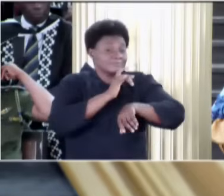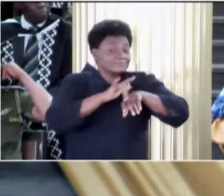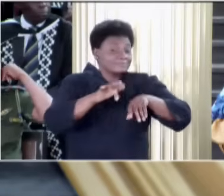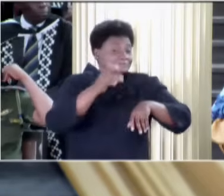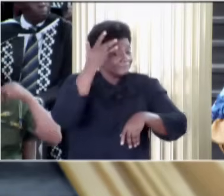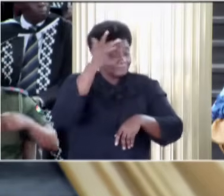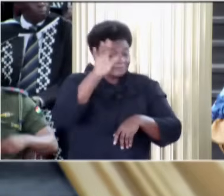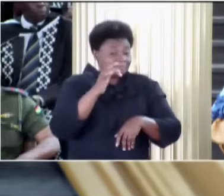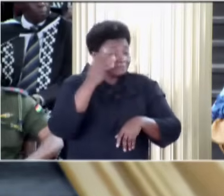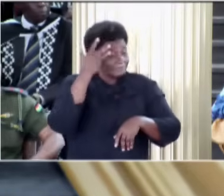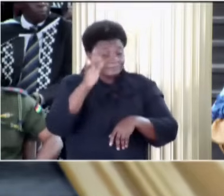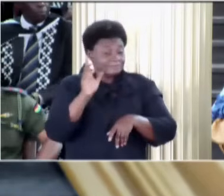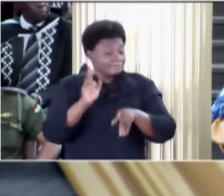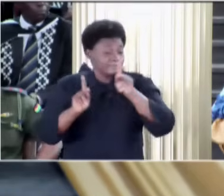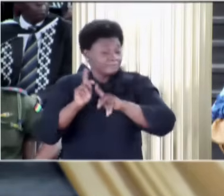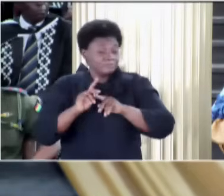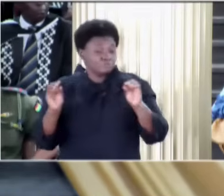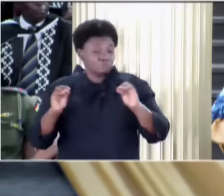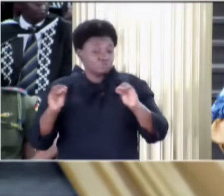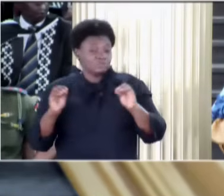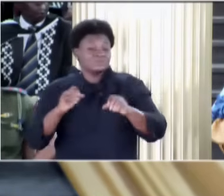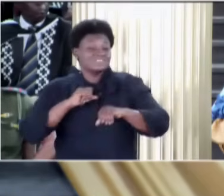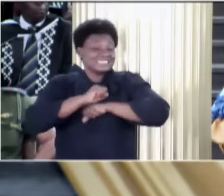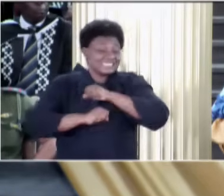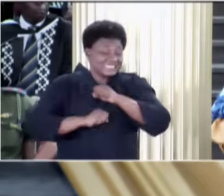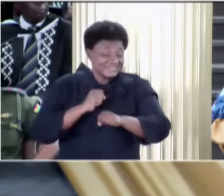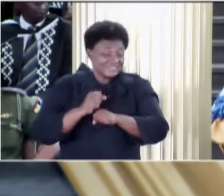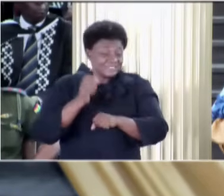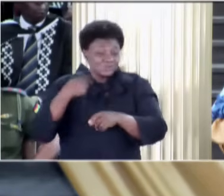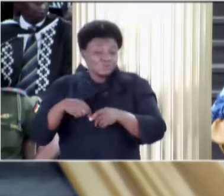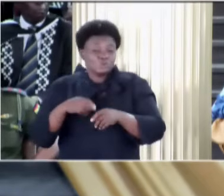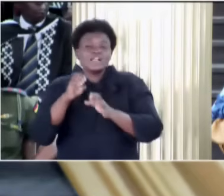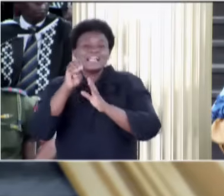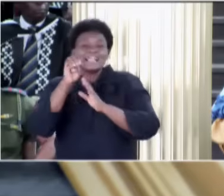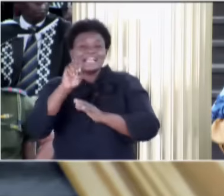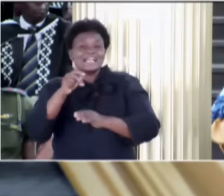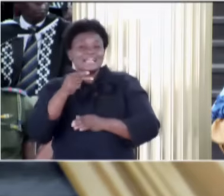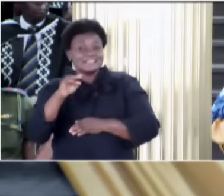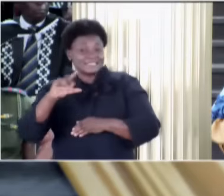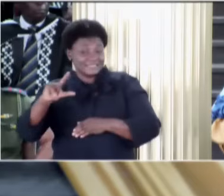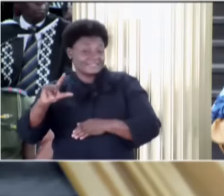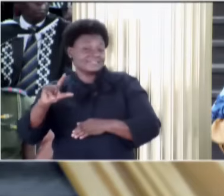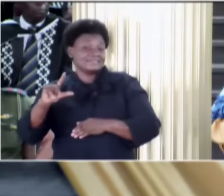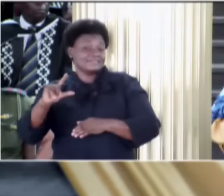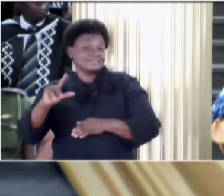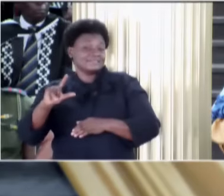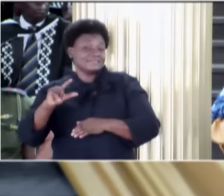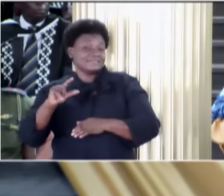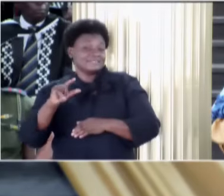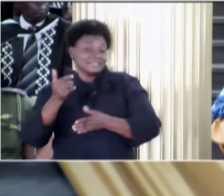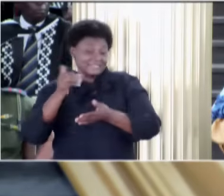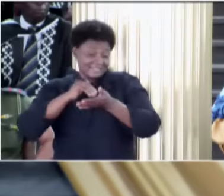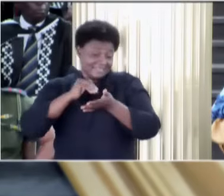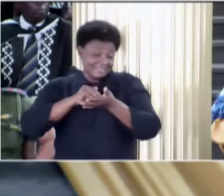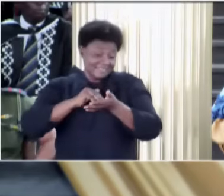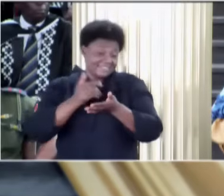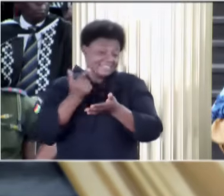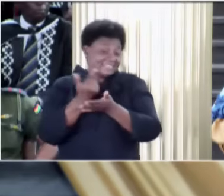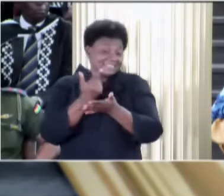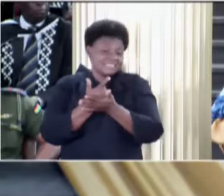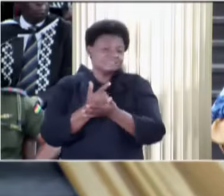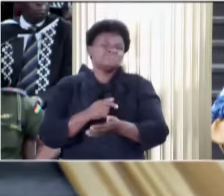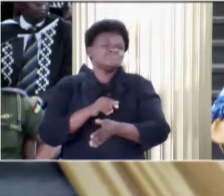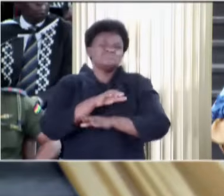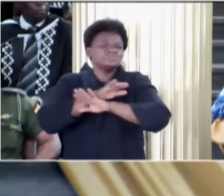intelligence or intelligent people. It suffers from a lack of ethical stubbornness. I'll repeat that. Ghana does